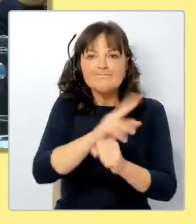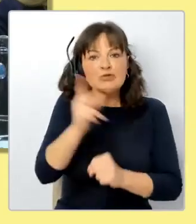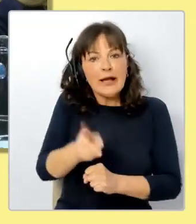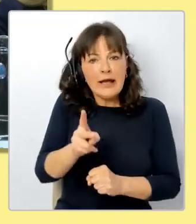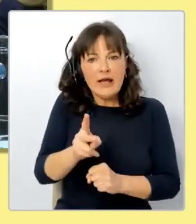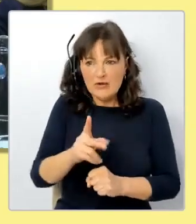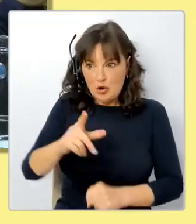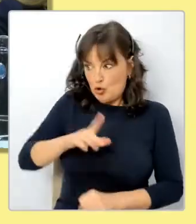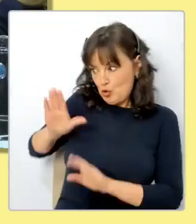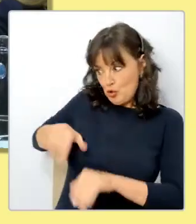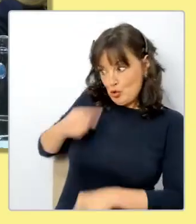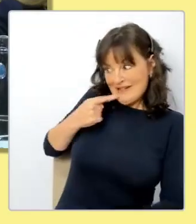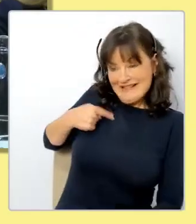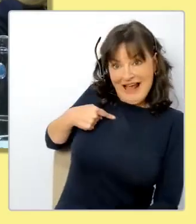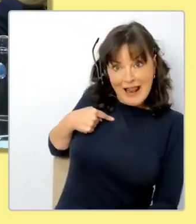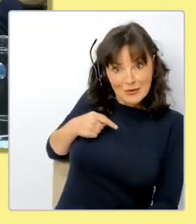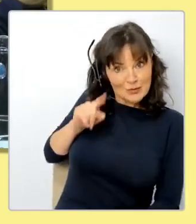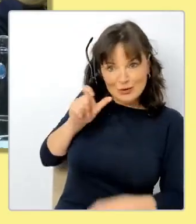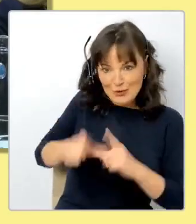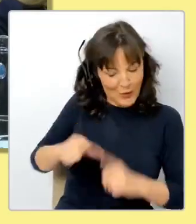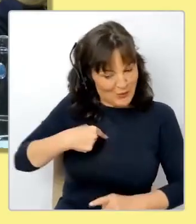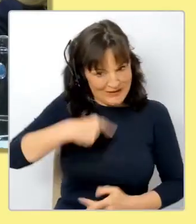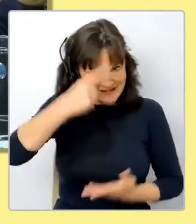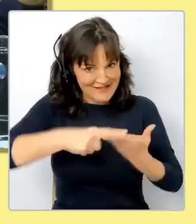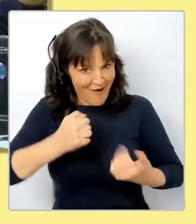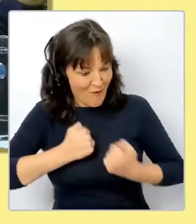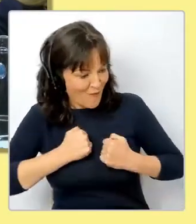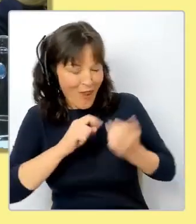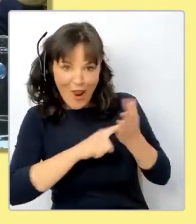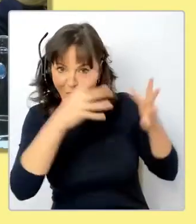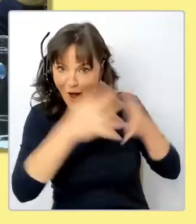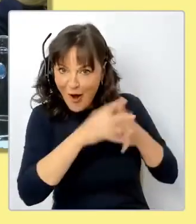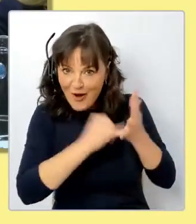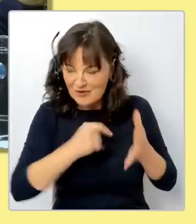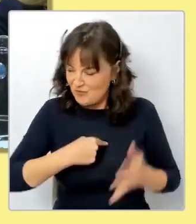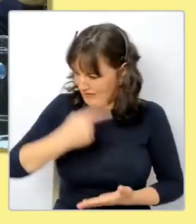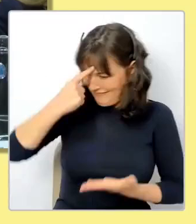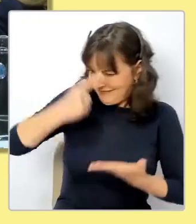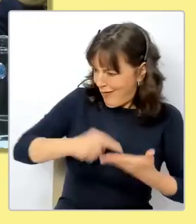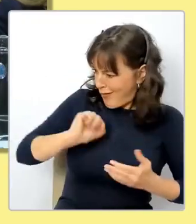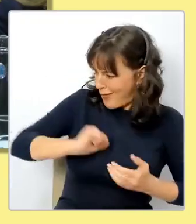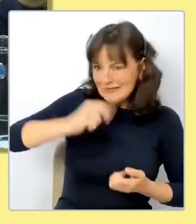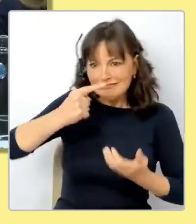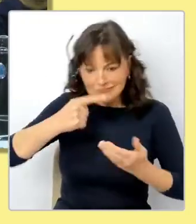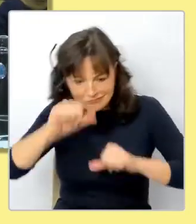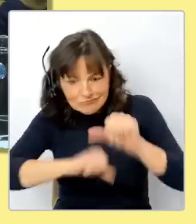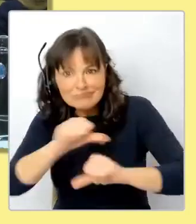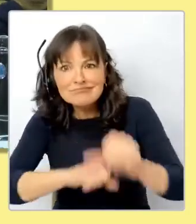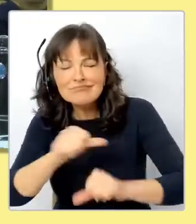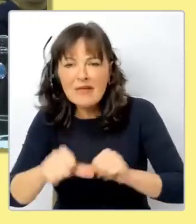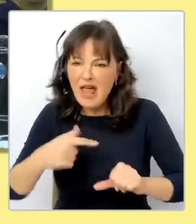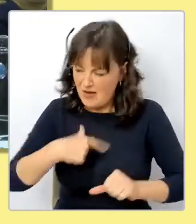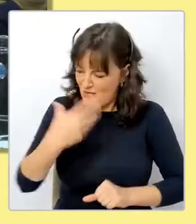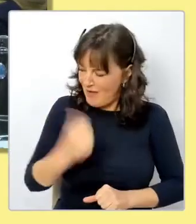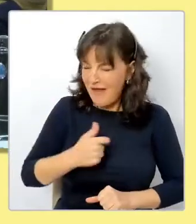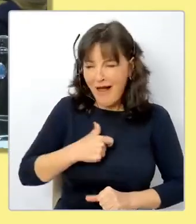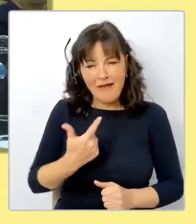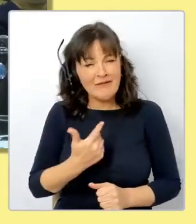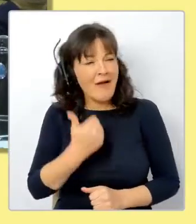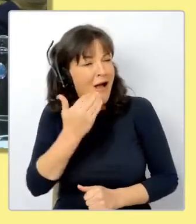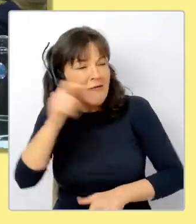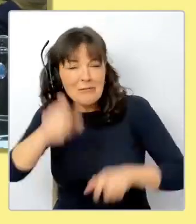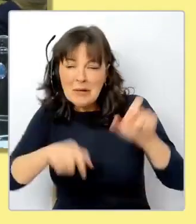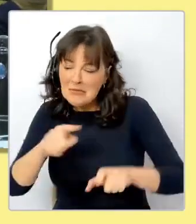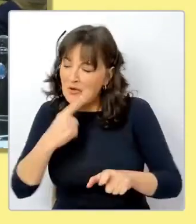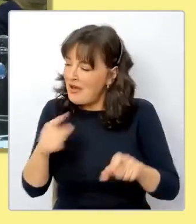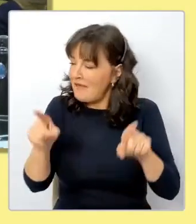own laws, we make our own decisions, and we are just as entitled and just as talented to do that.